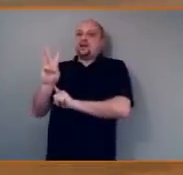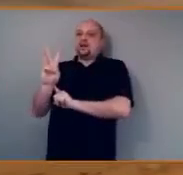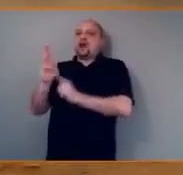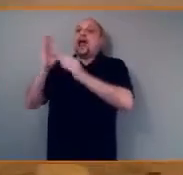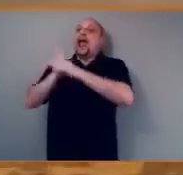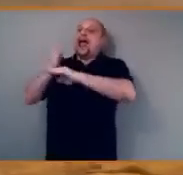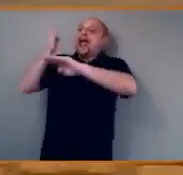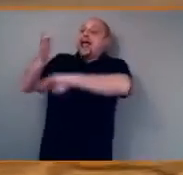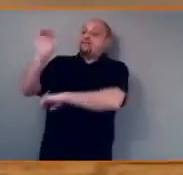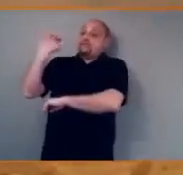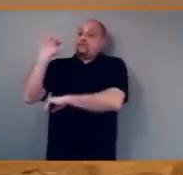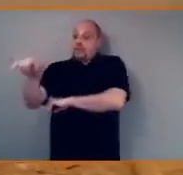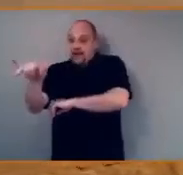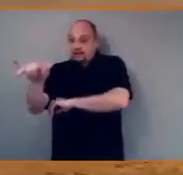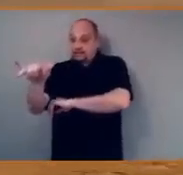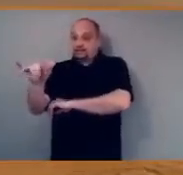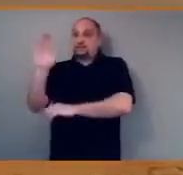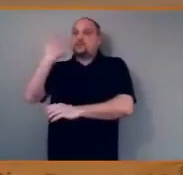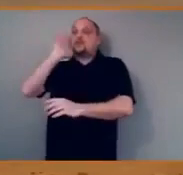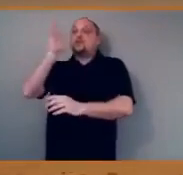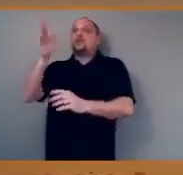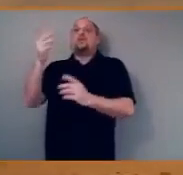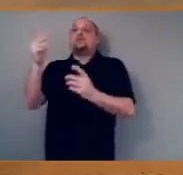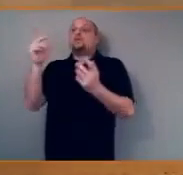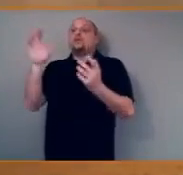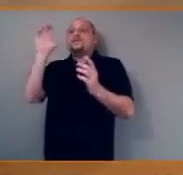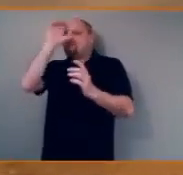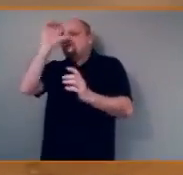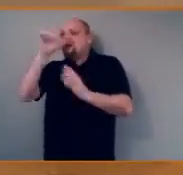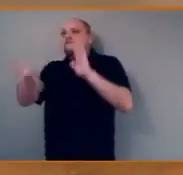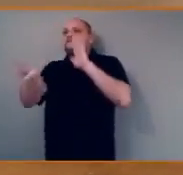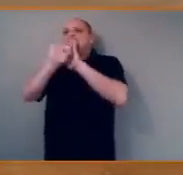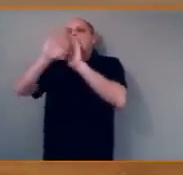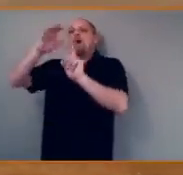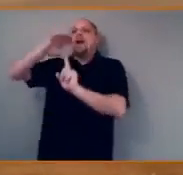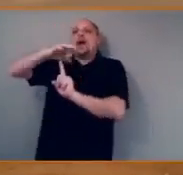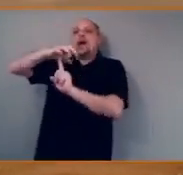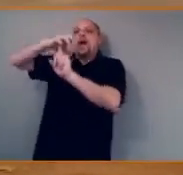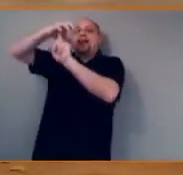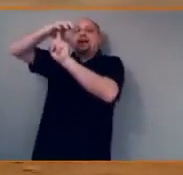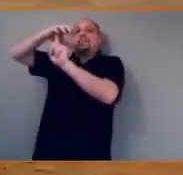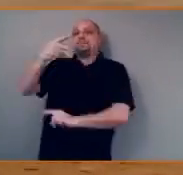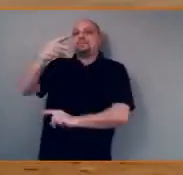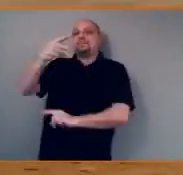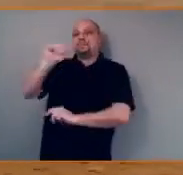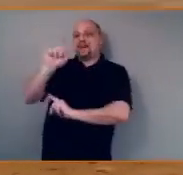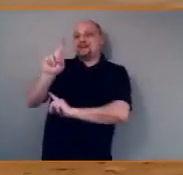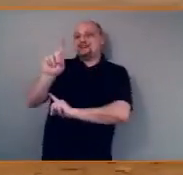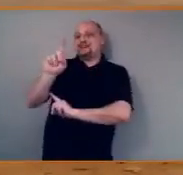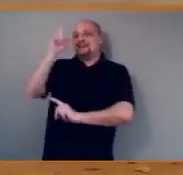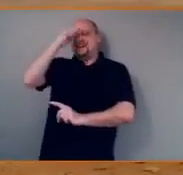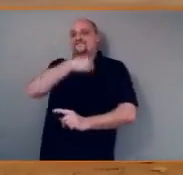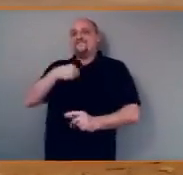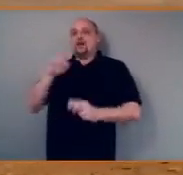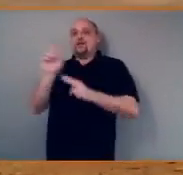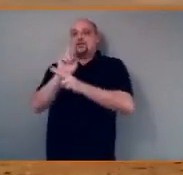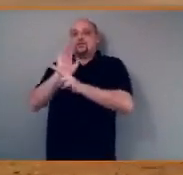start looking for a helicopter pad for us to be able to use our helicopter ingenuity.